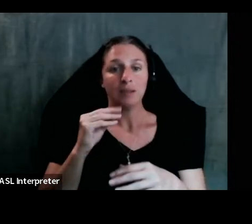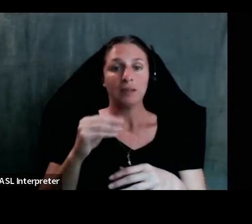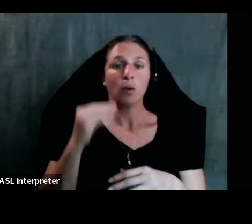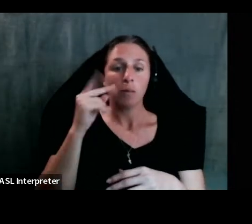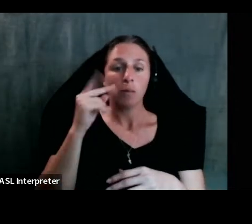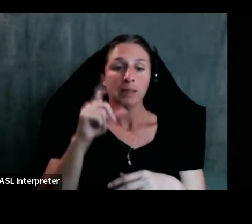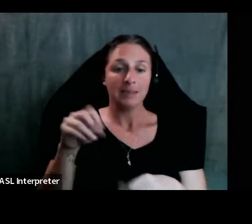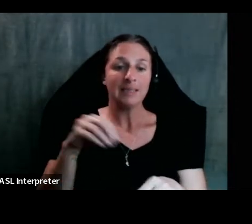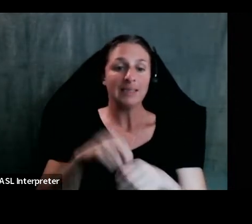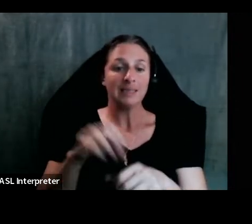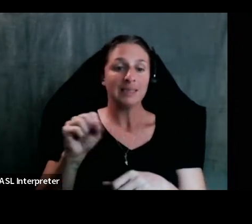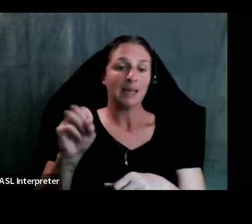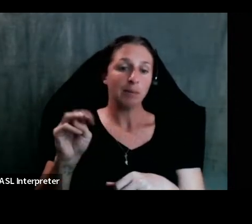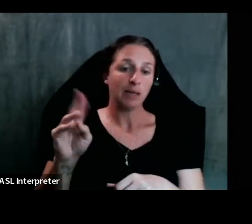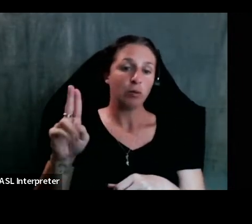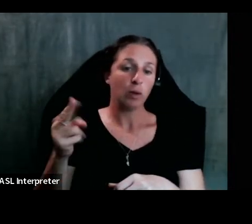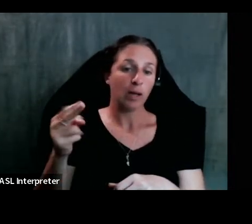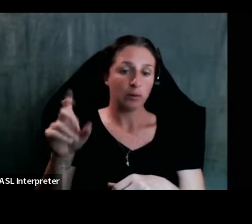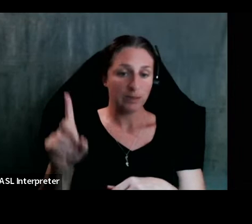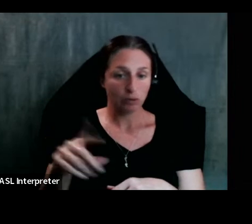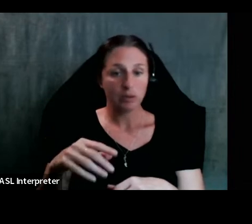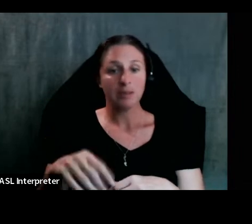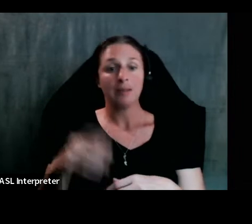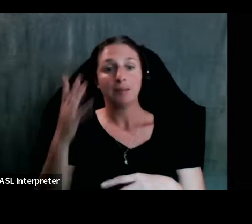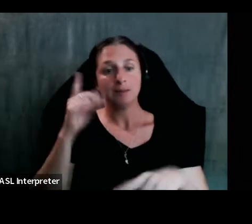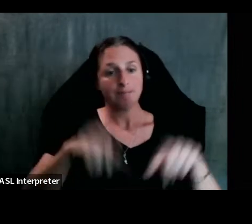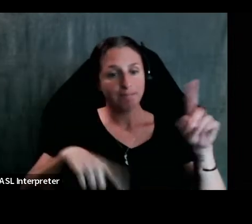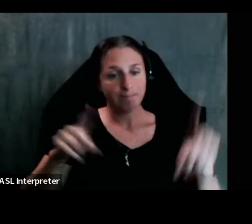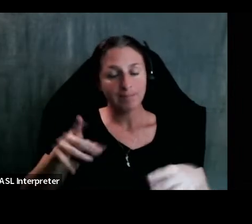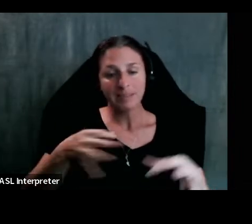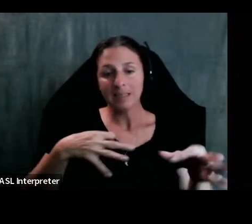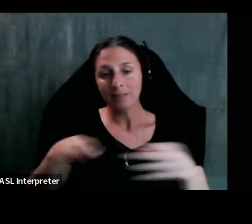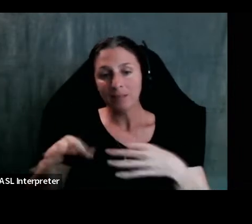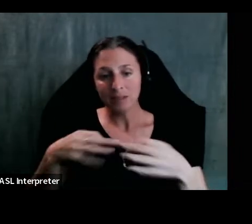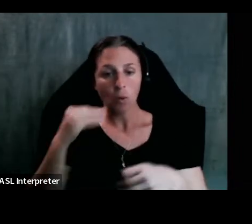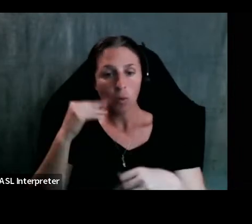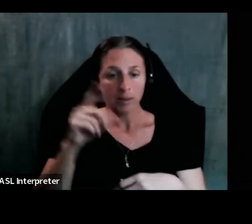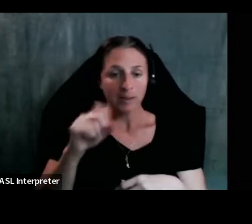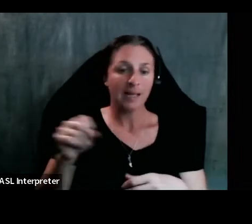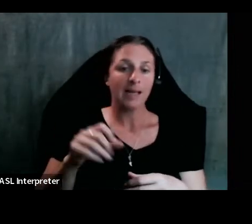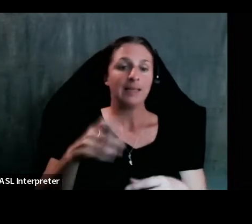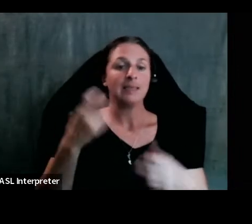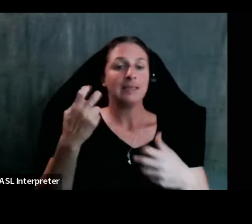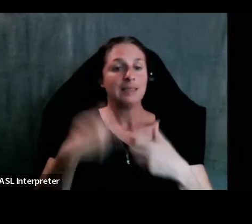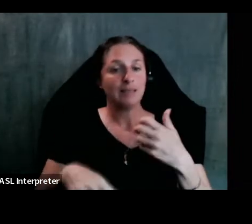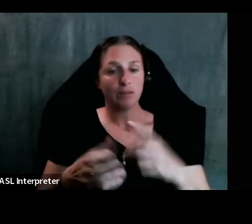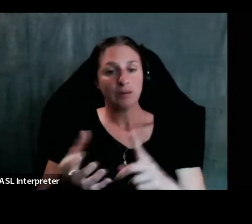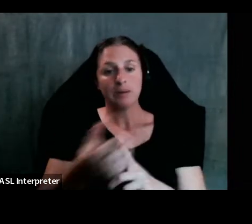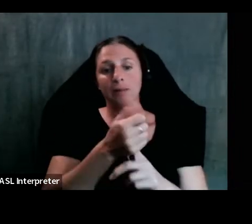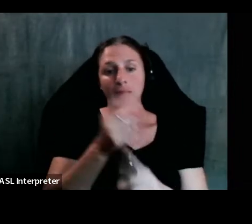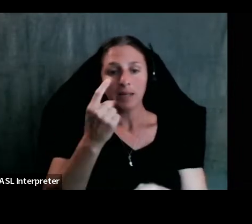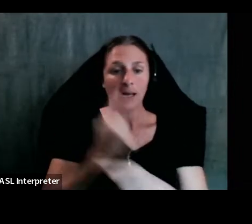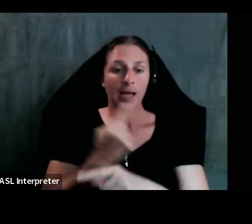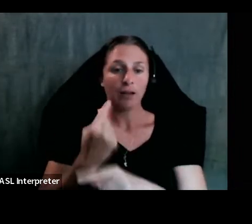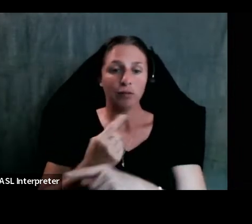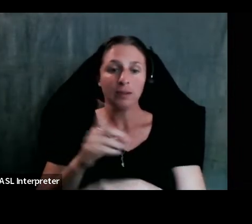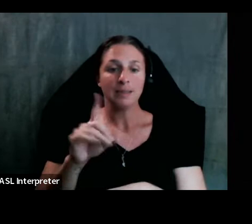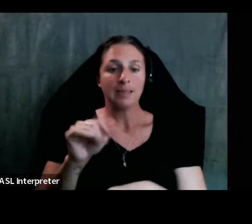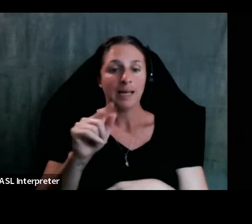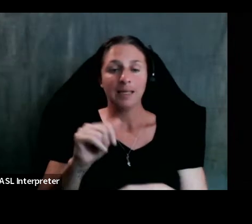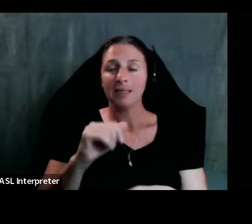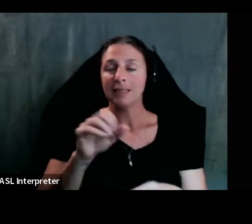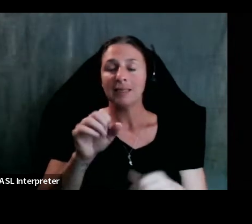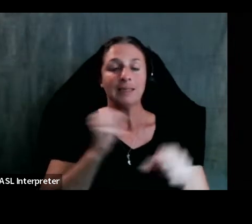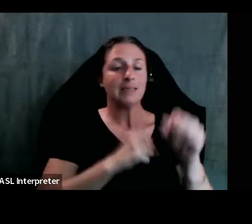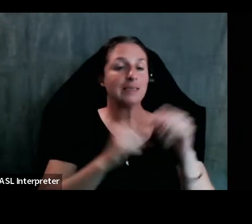District. And whereas due to the varying definitions of homelessness and the difficulty in capturing accurate data, the statistics do not